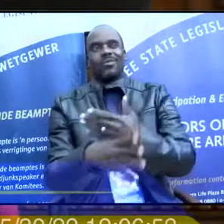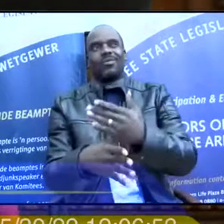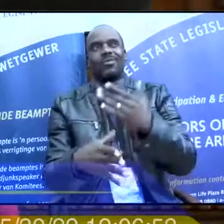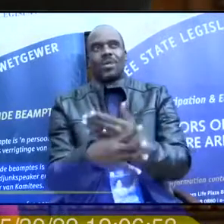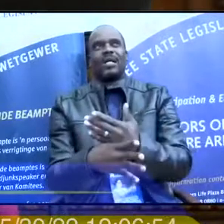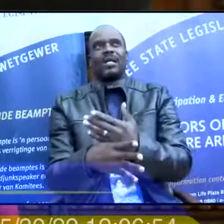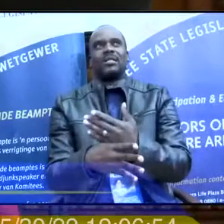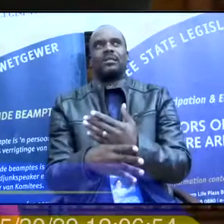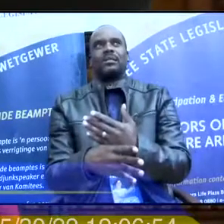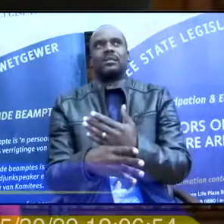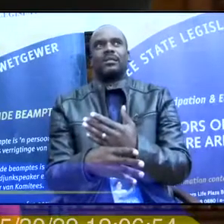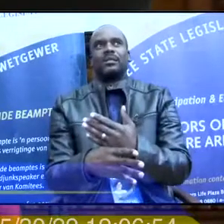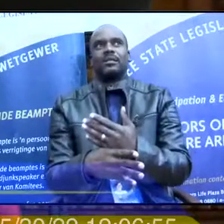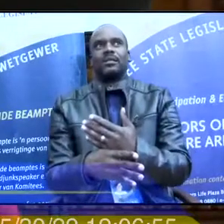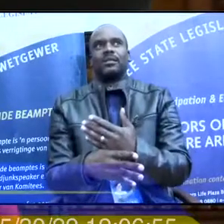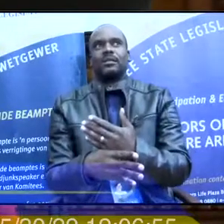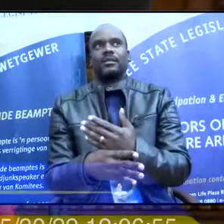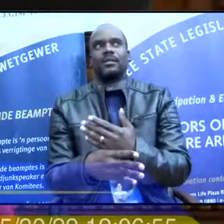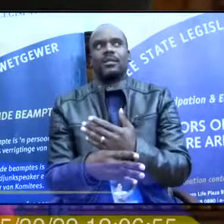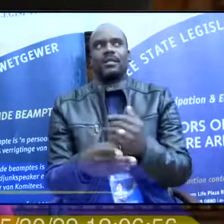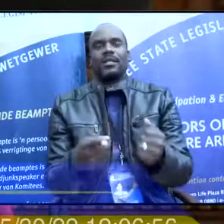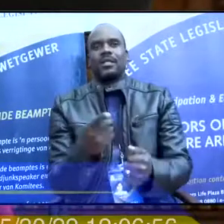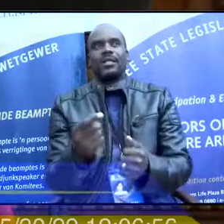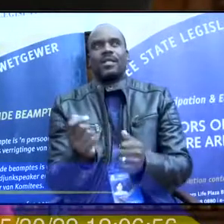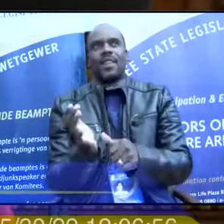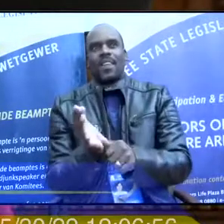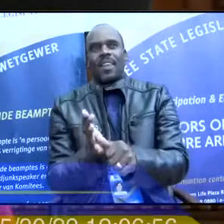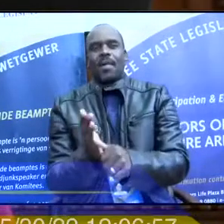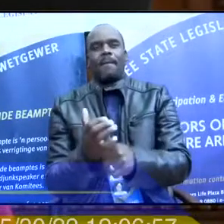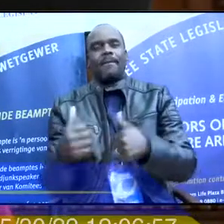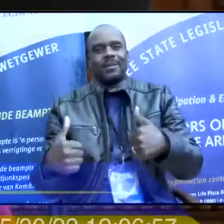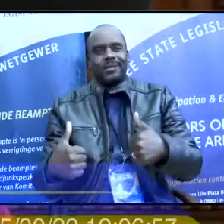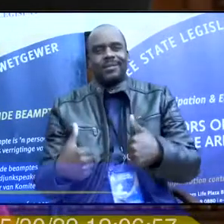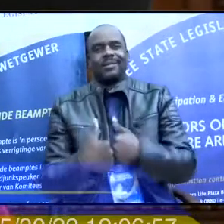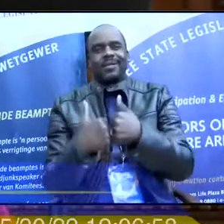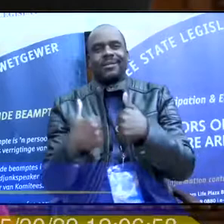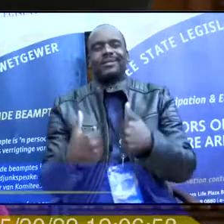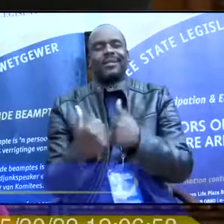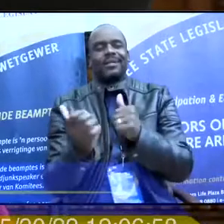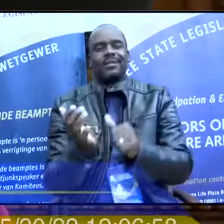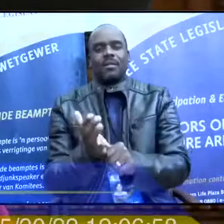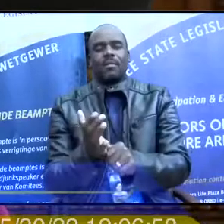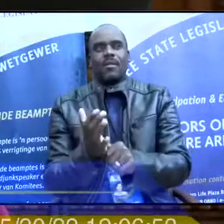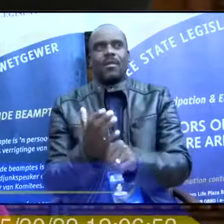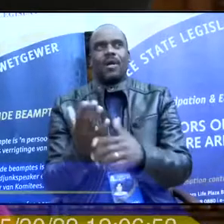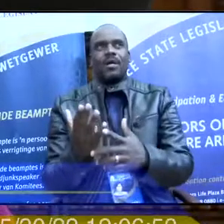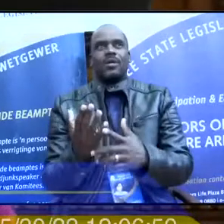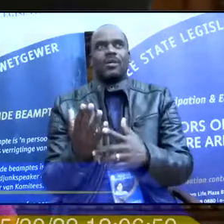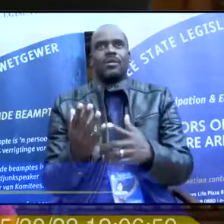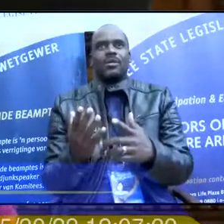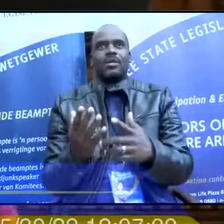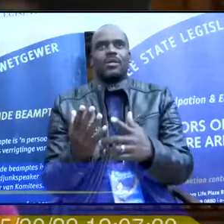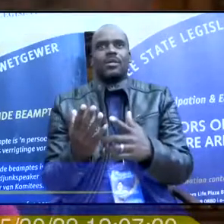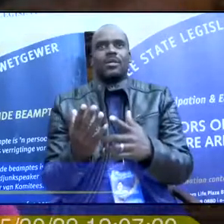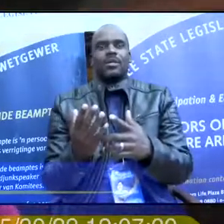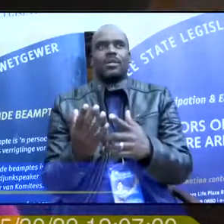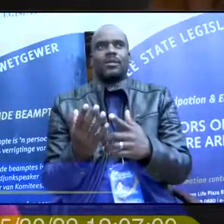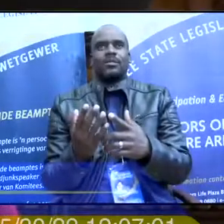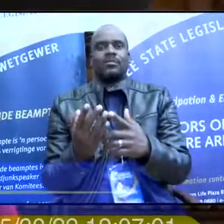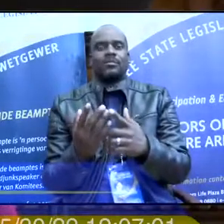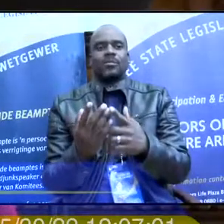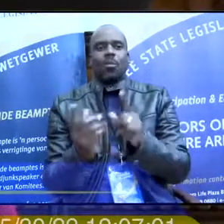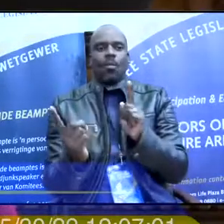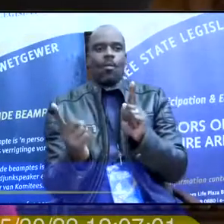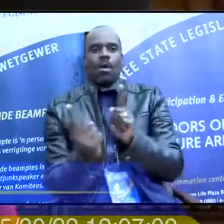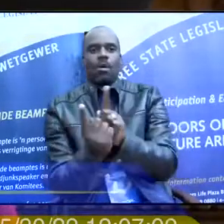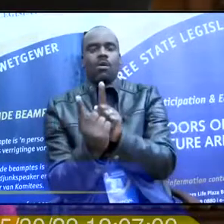there's there's been a number of challenges that as workers we've been facing and